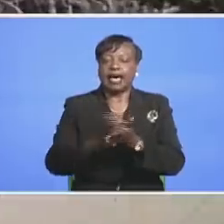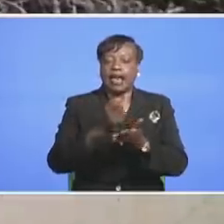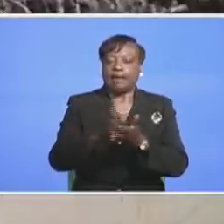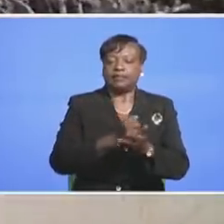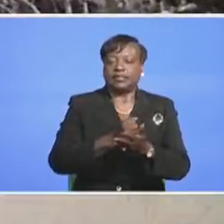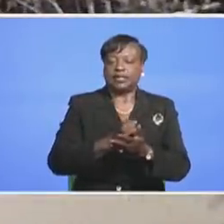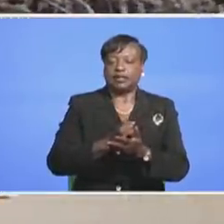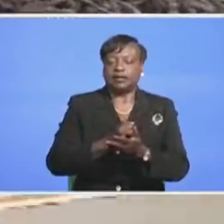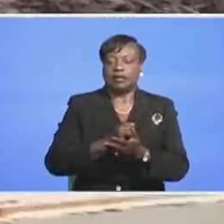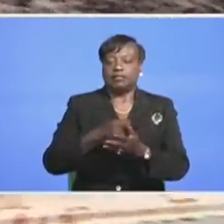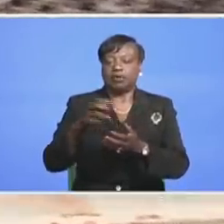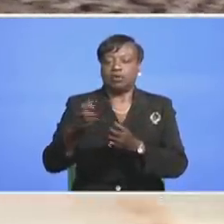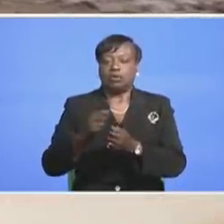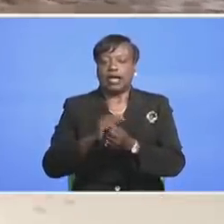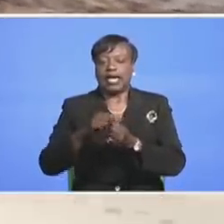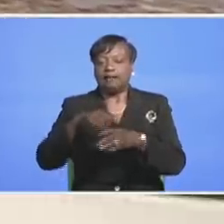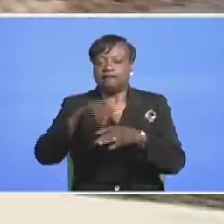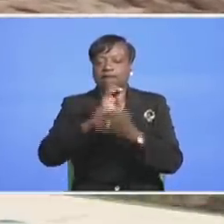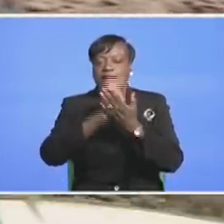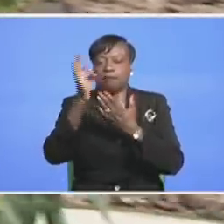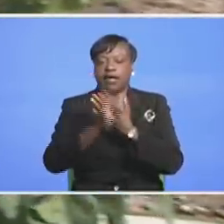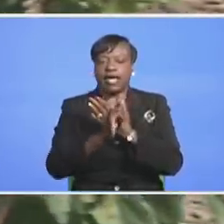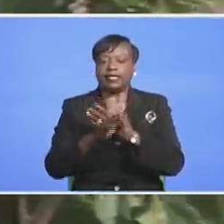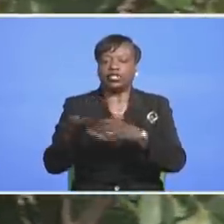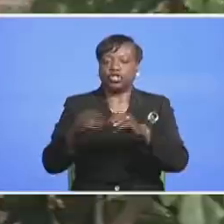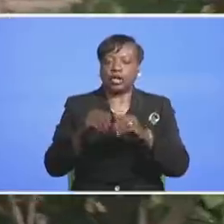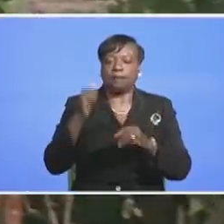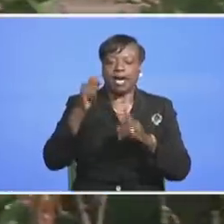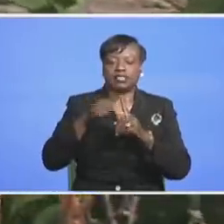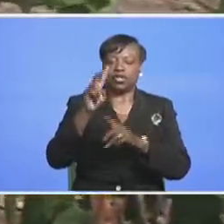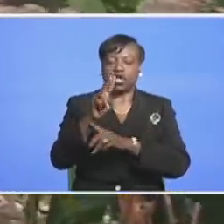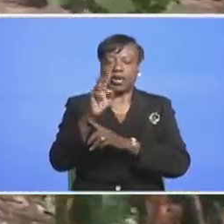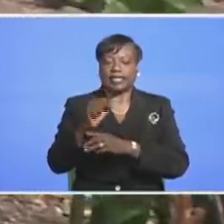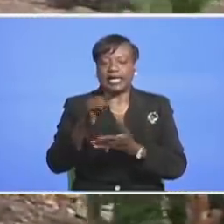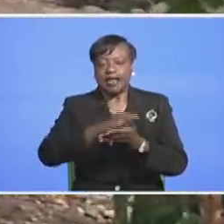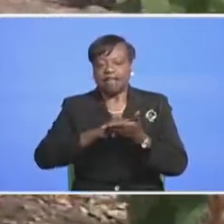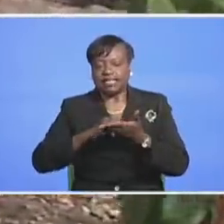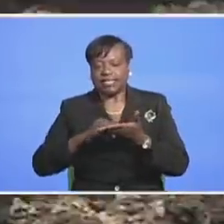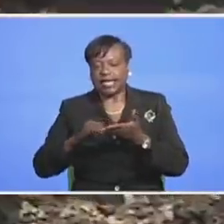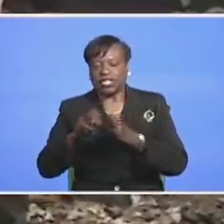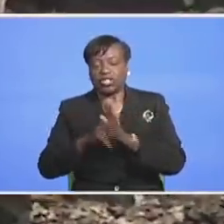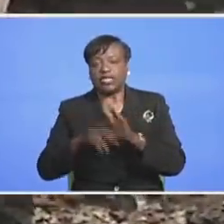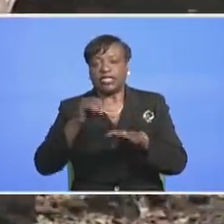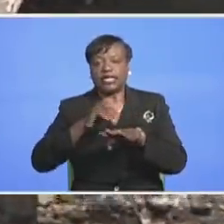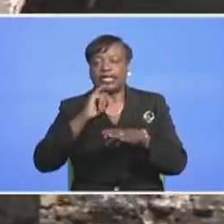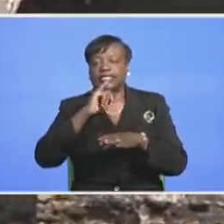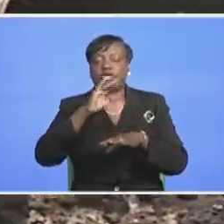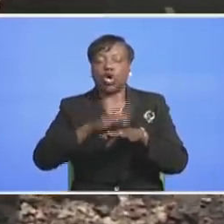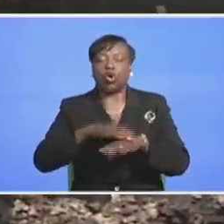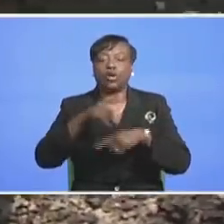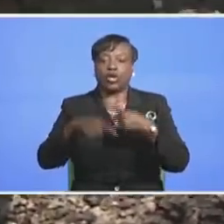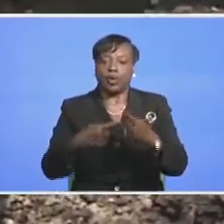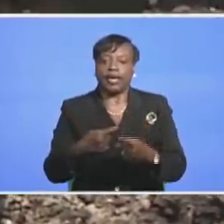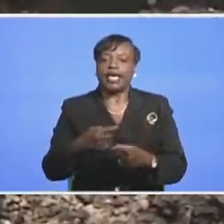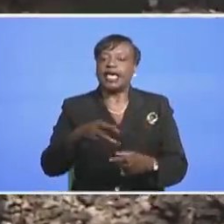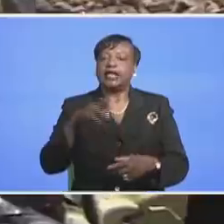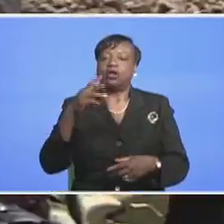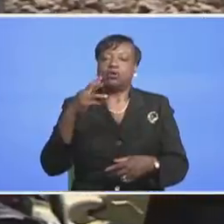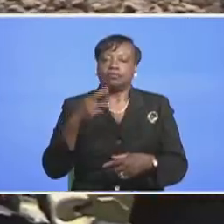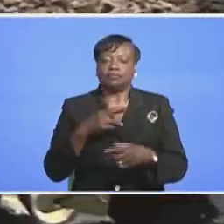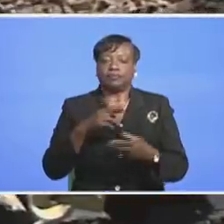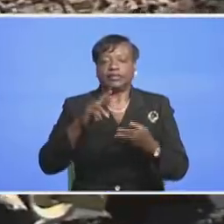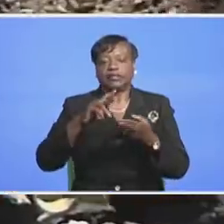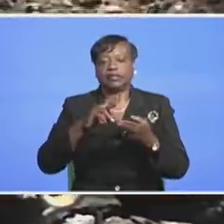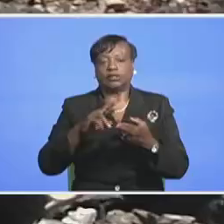in February, which it took back to the U.S. The investigation is ongoing, he notes, and has meant that relatives have not been able